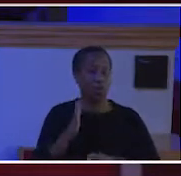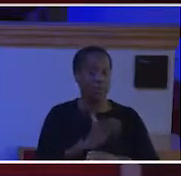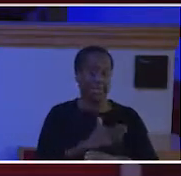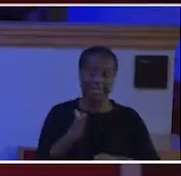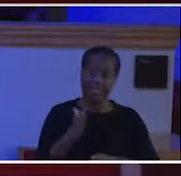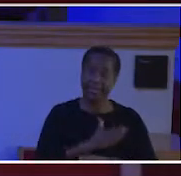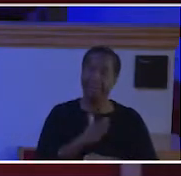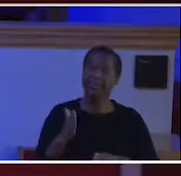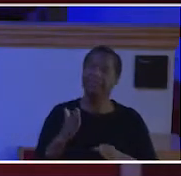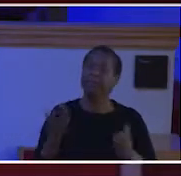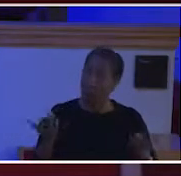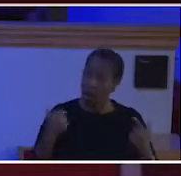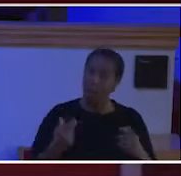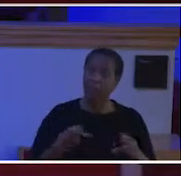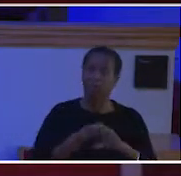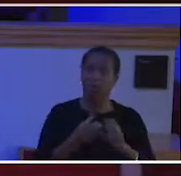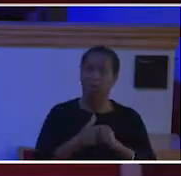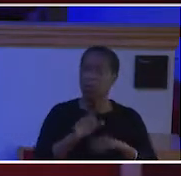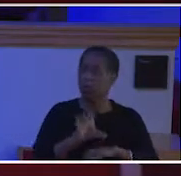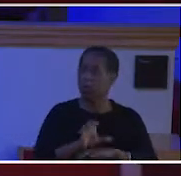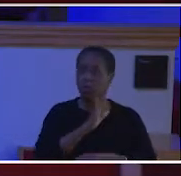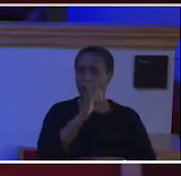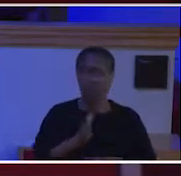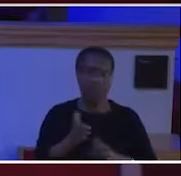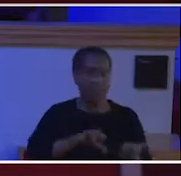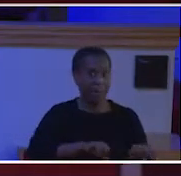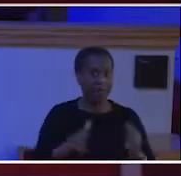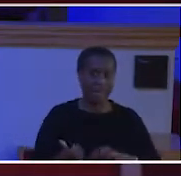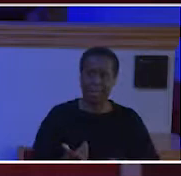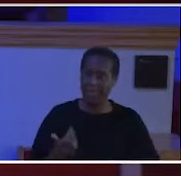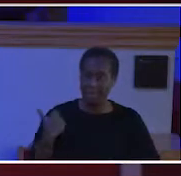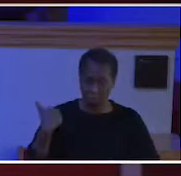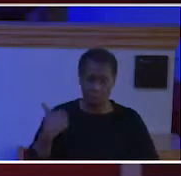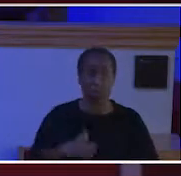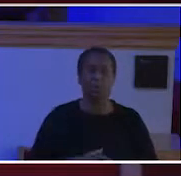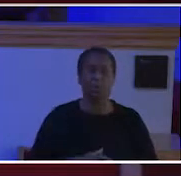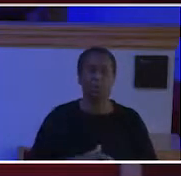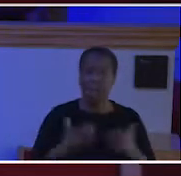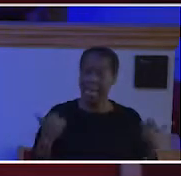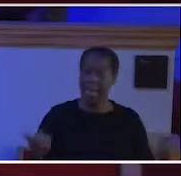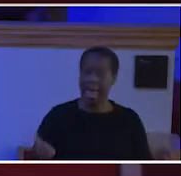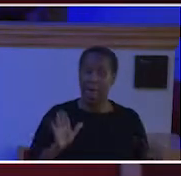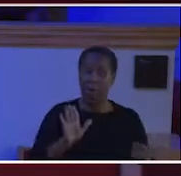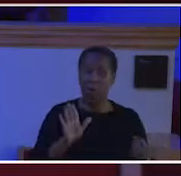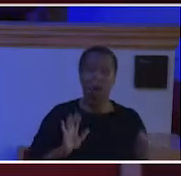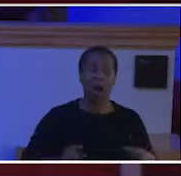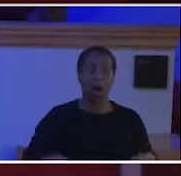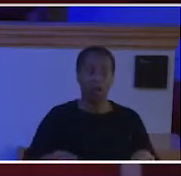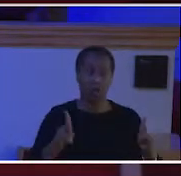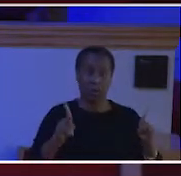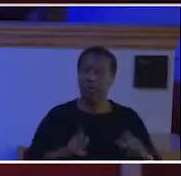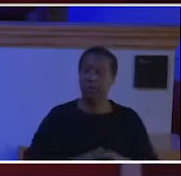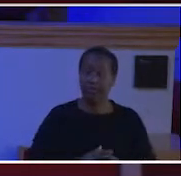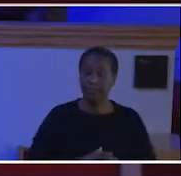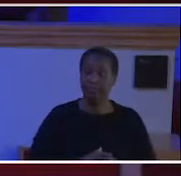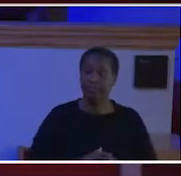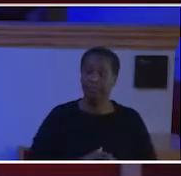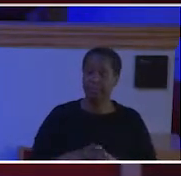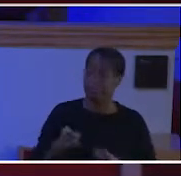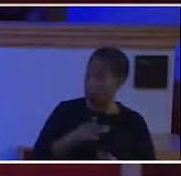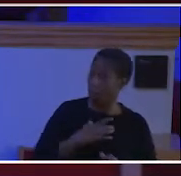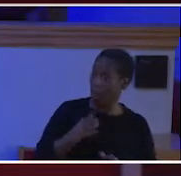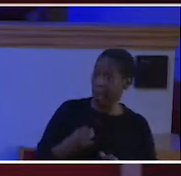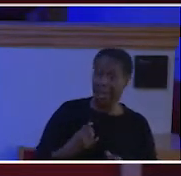to come and unite with the church, you've never been baptized before, now is your opportunity. You'd like